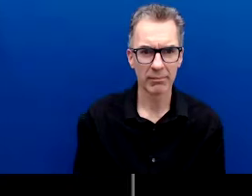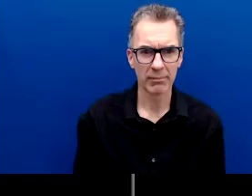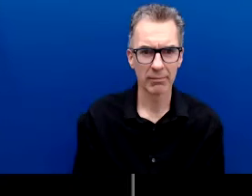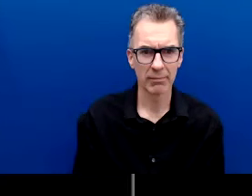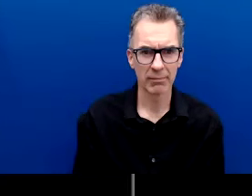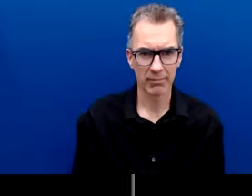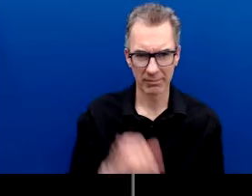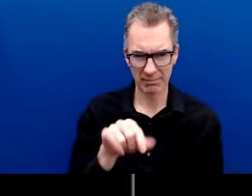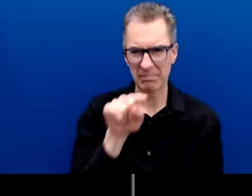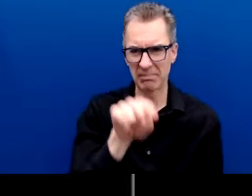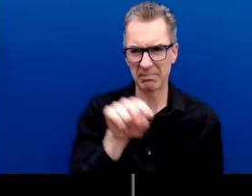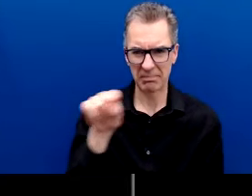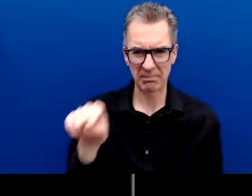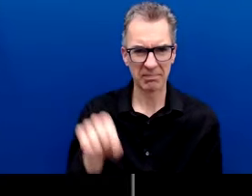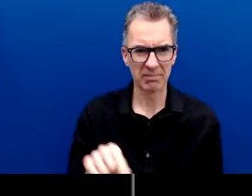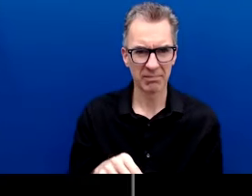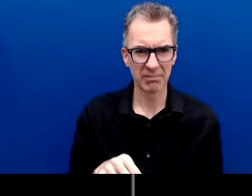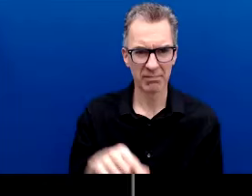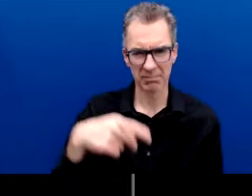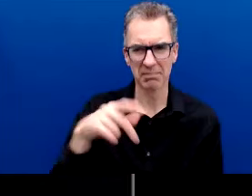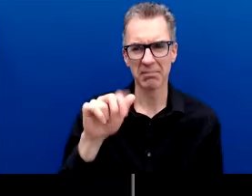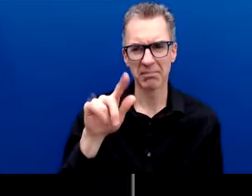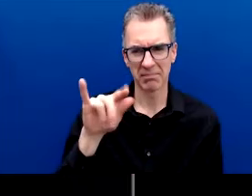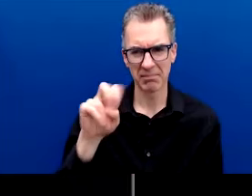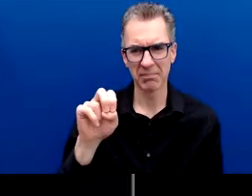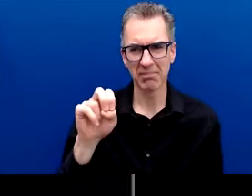Here and here are palatine bones.